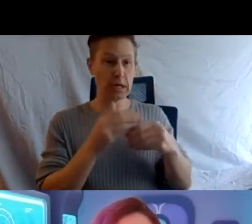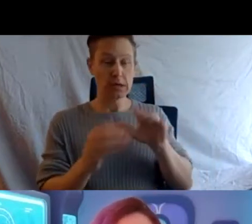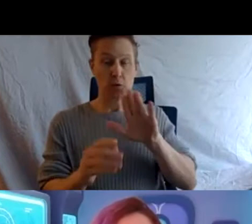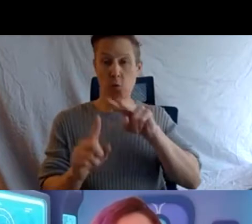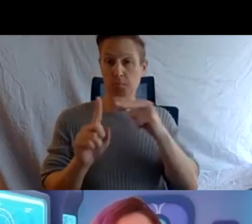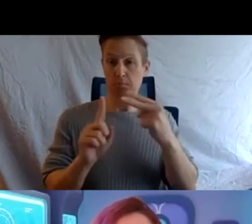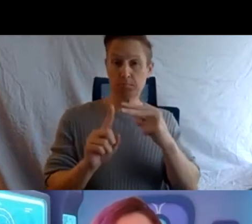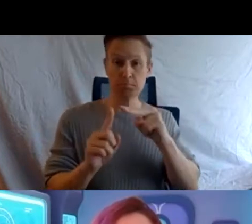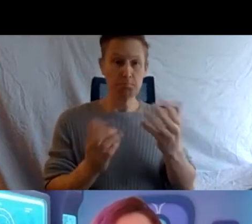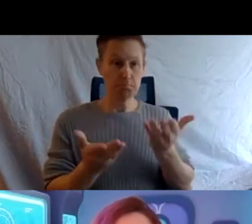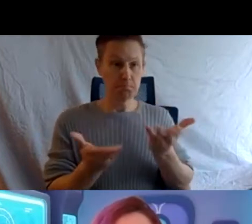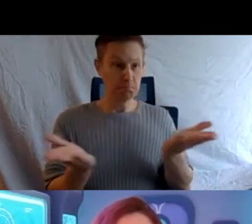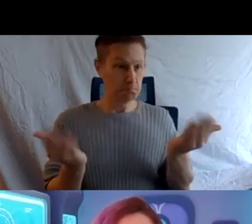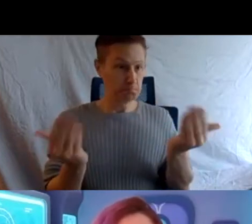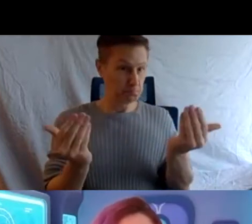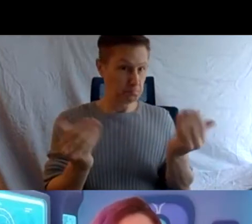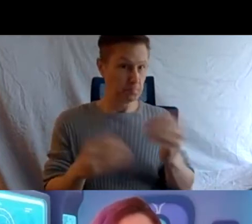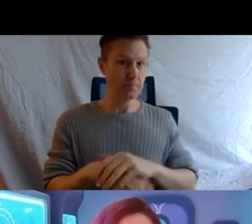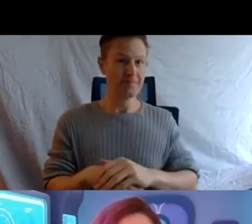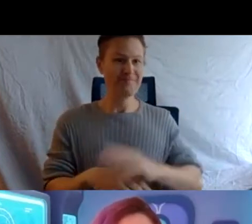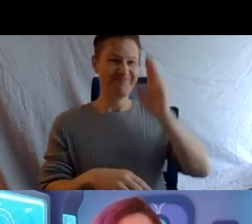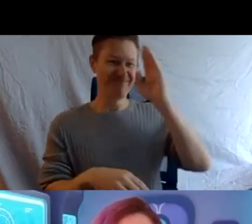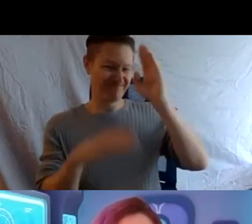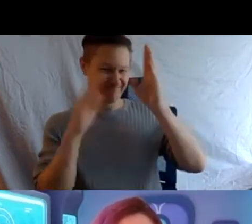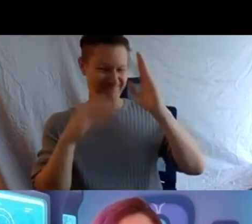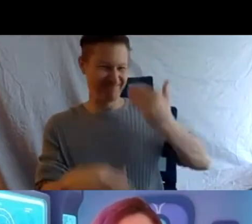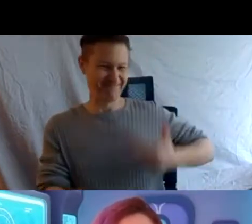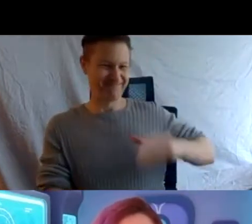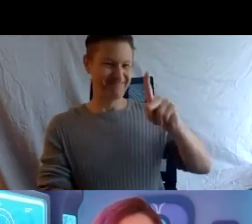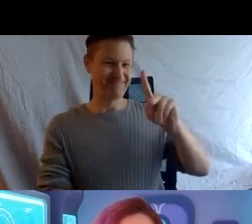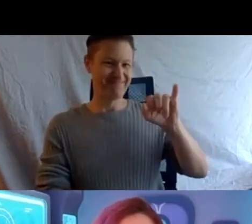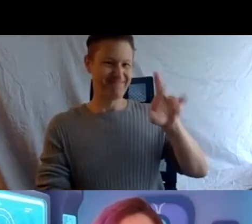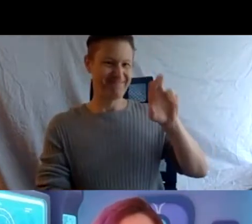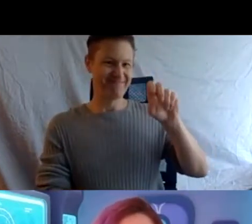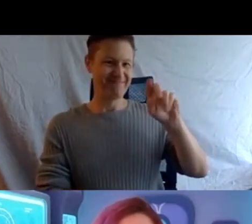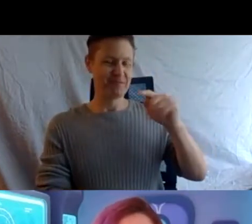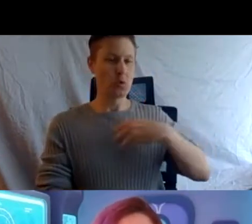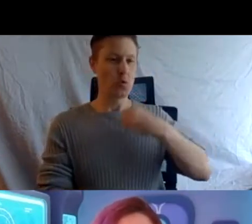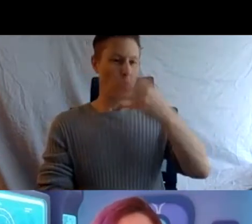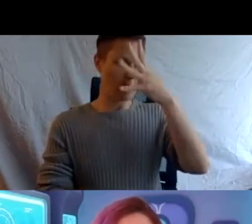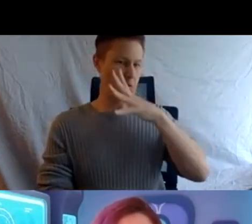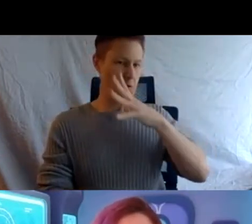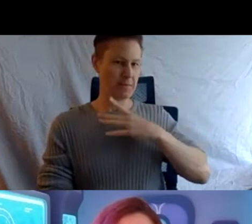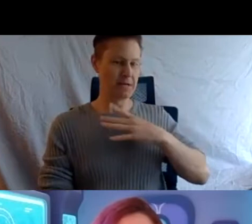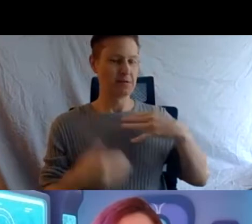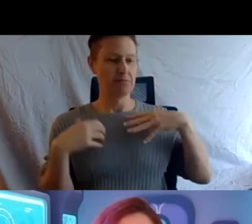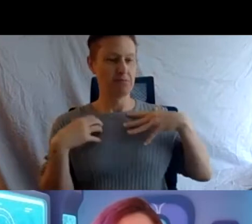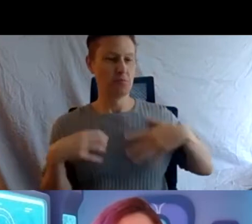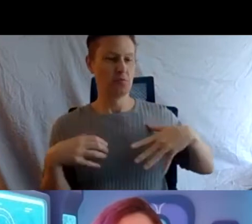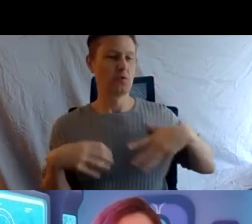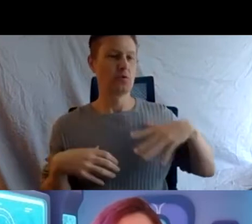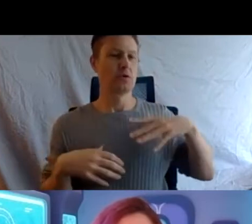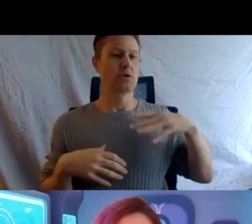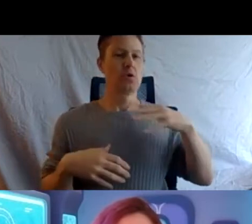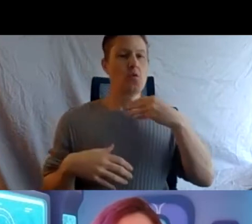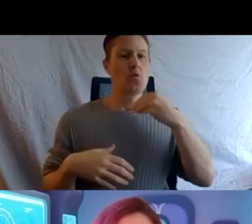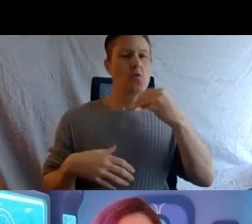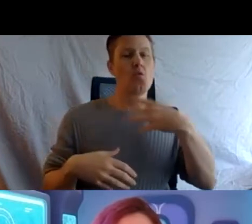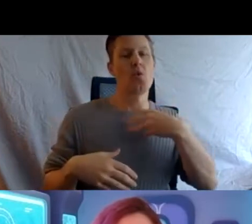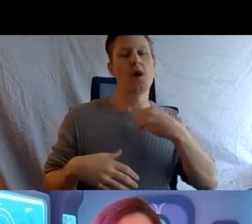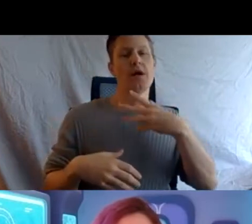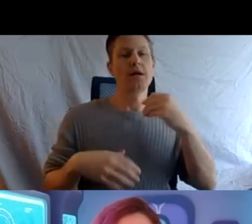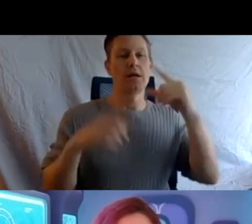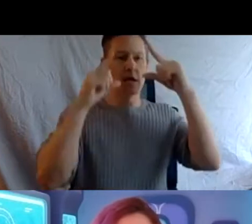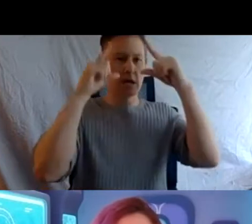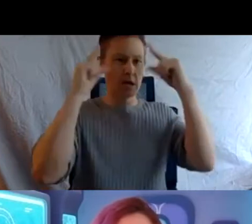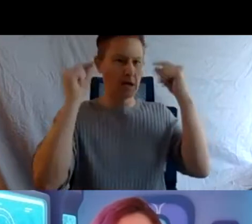perspective? Hi, my name's Kirsten Sharp. I am a white woman wearing a white sweater with brown glasses and long